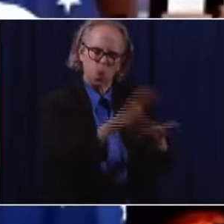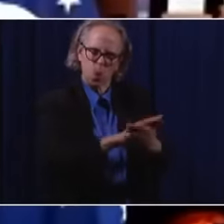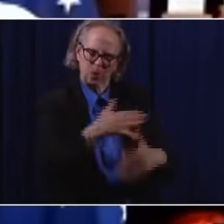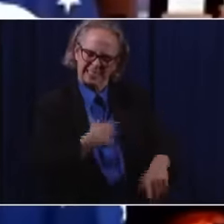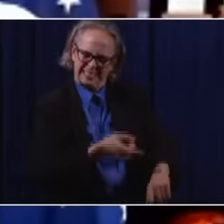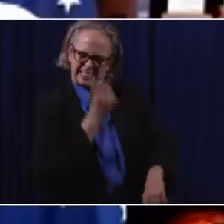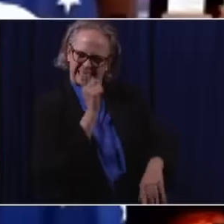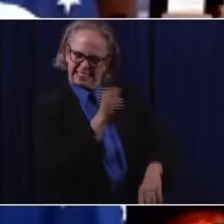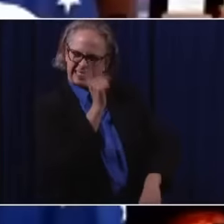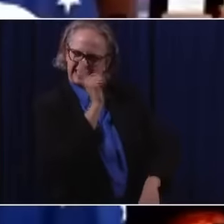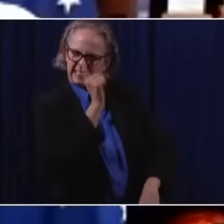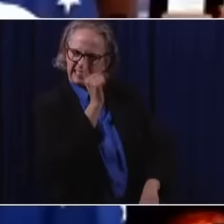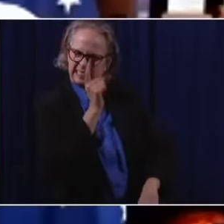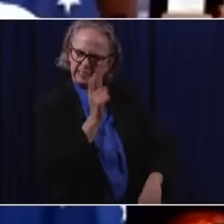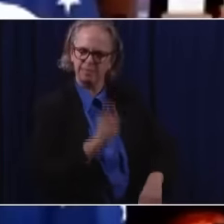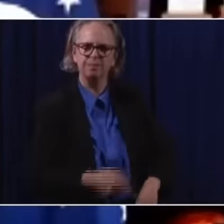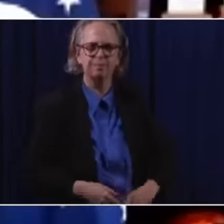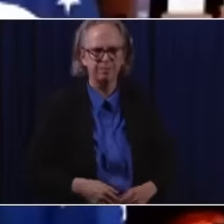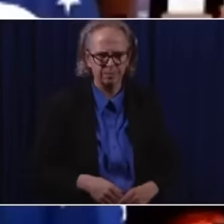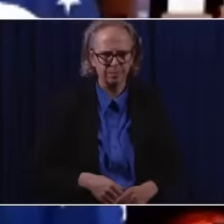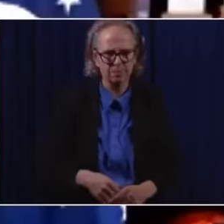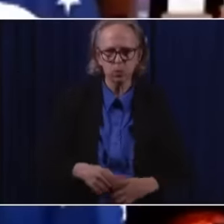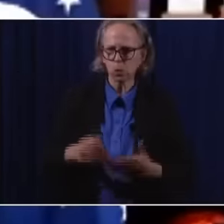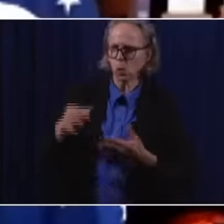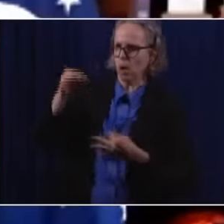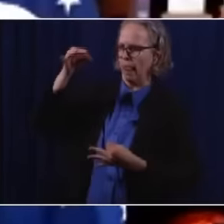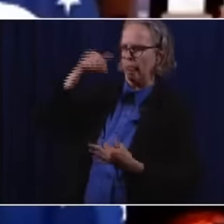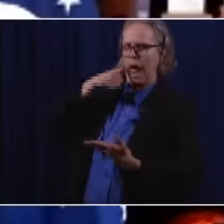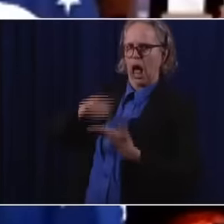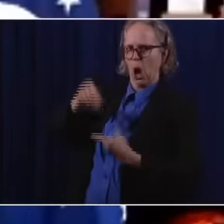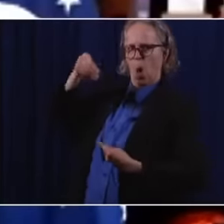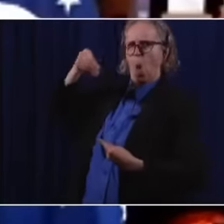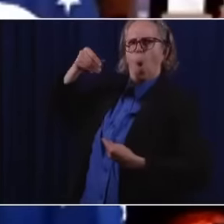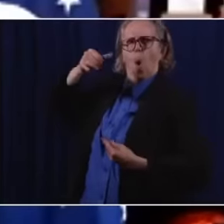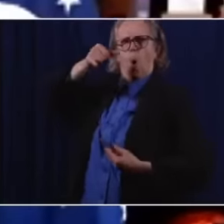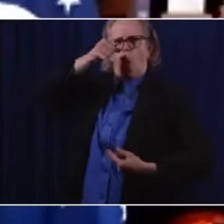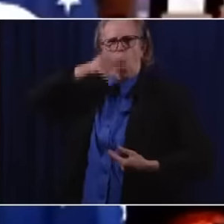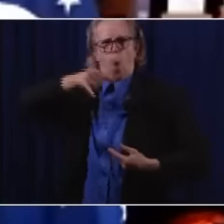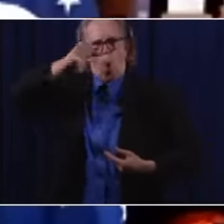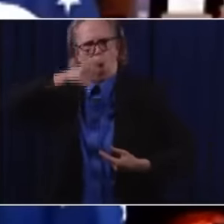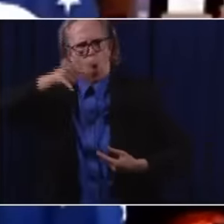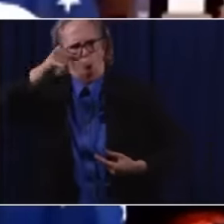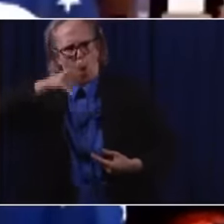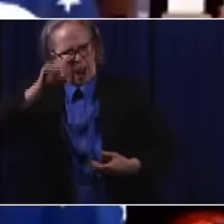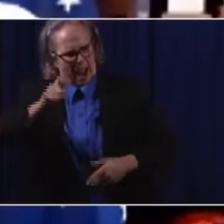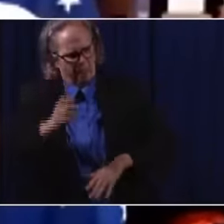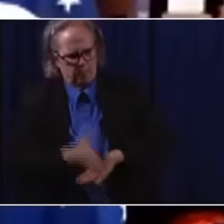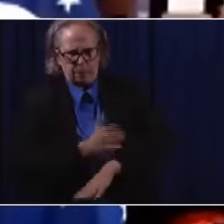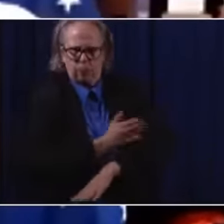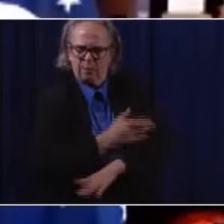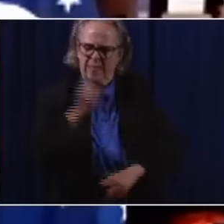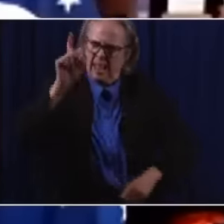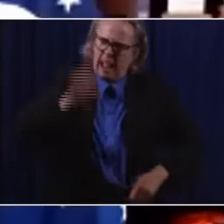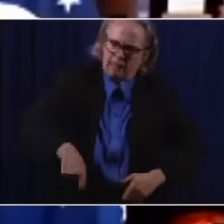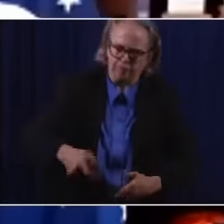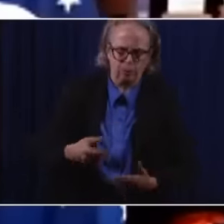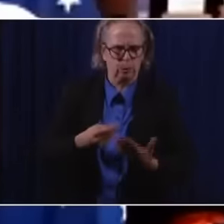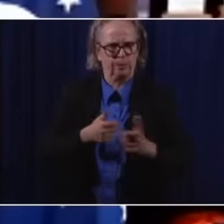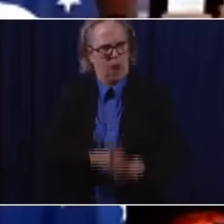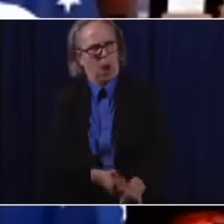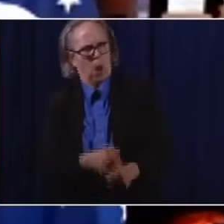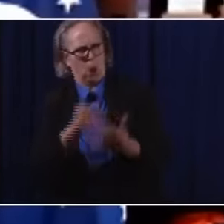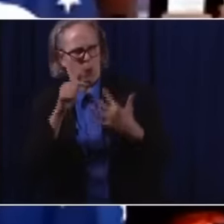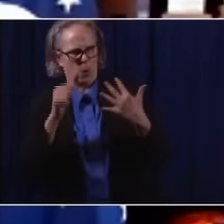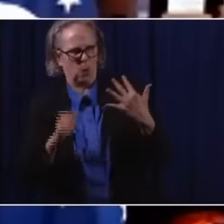received them have committed to improved compliance in those areas. And the Athletic